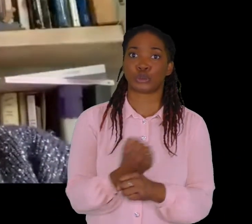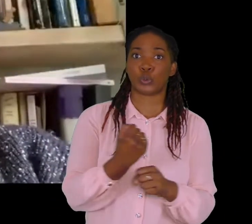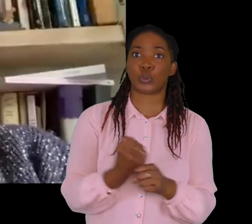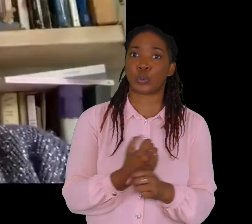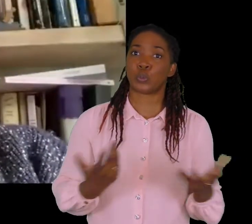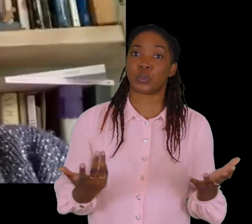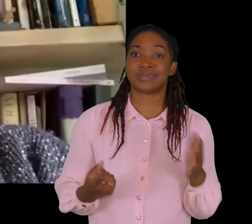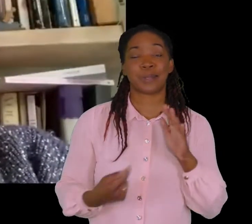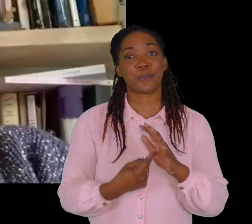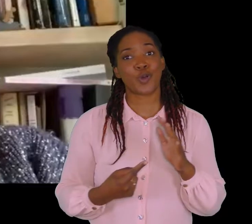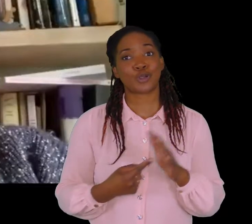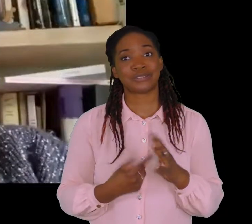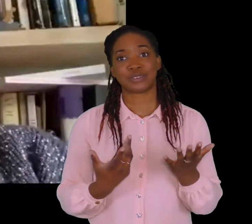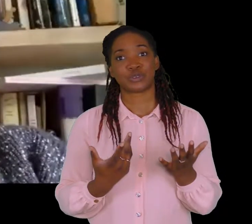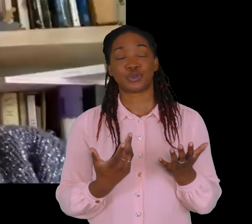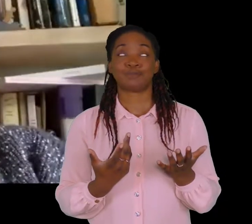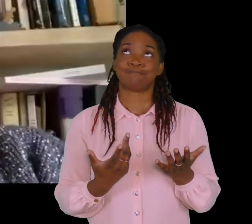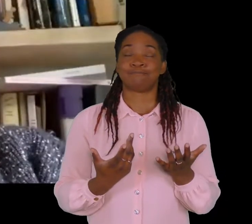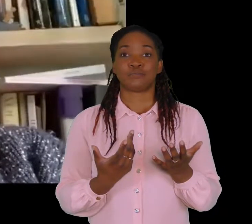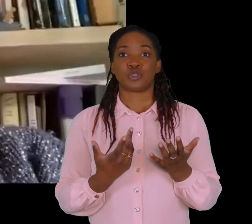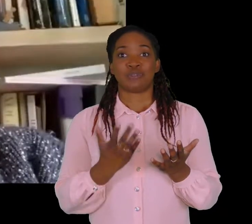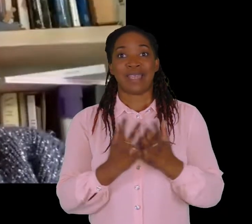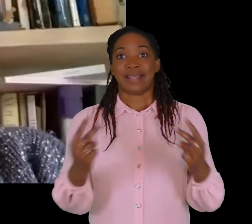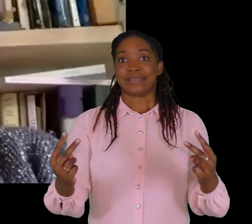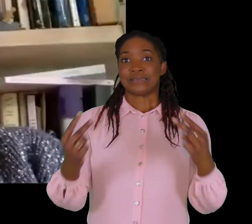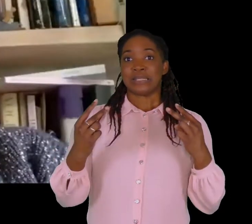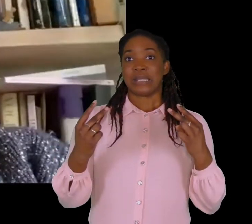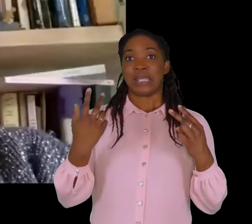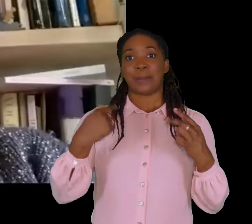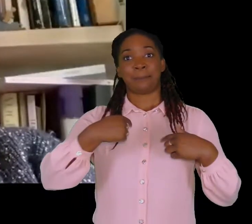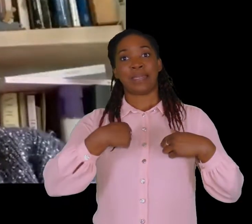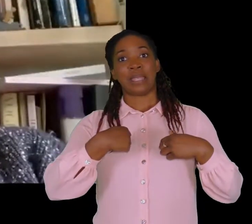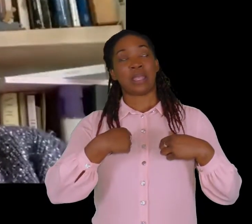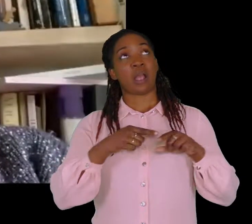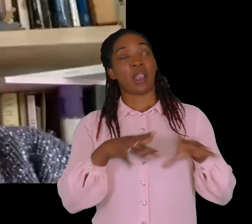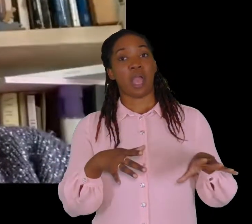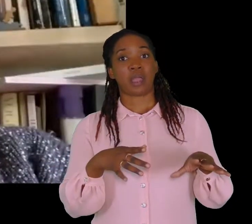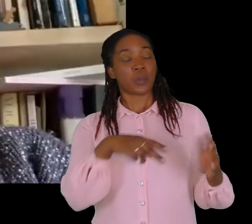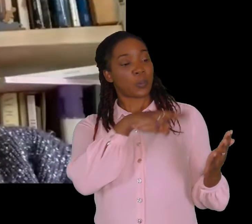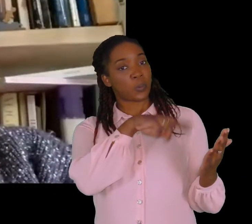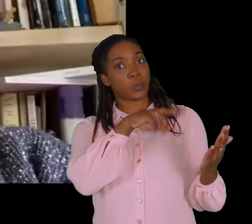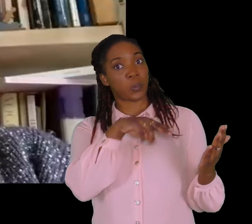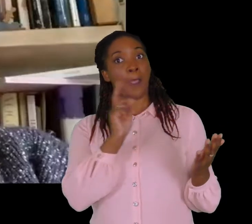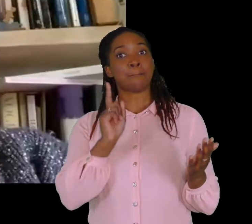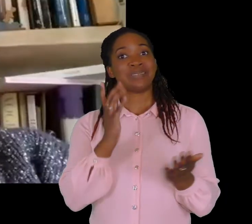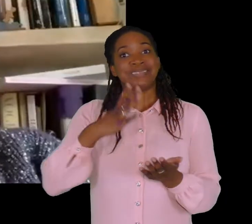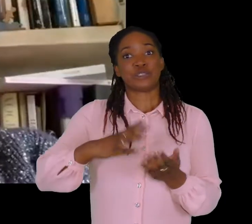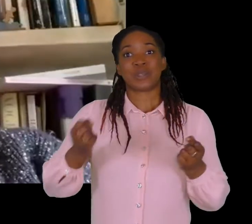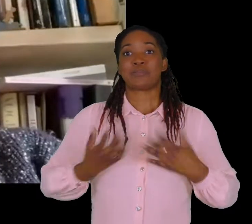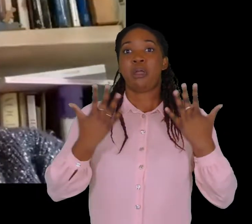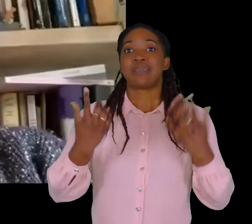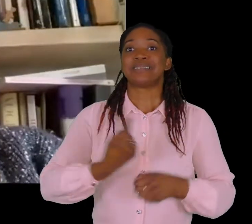do. And it's important not to just be perceived as a muse, but to be your own